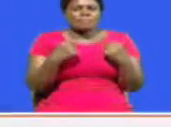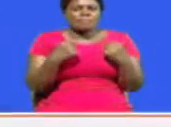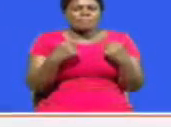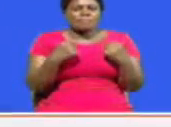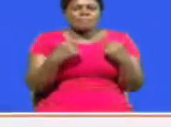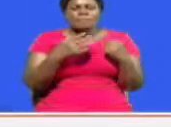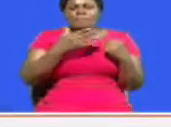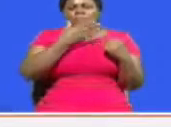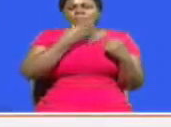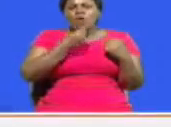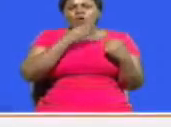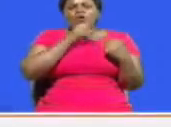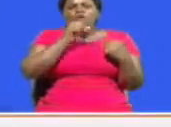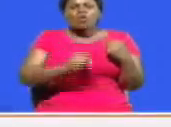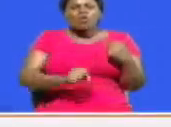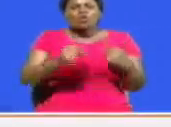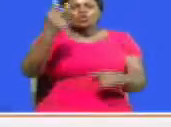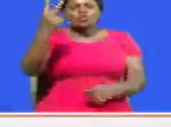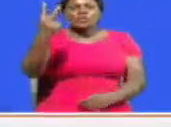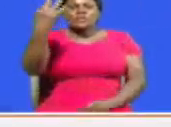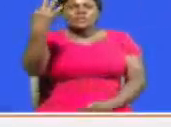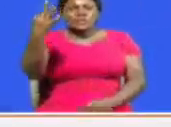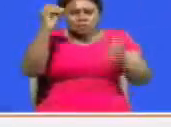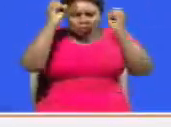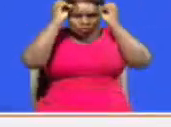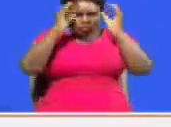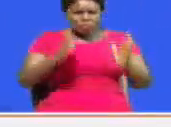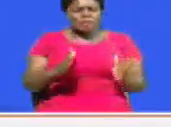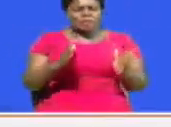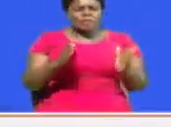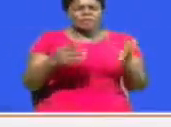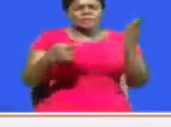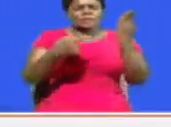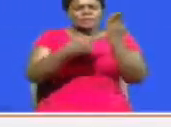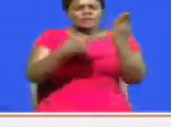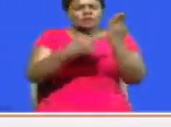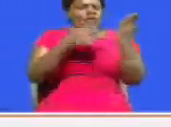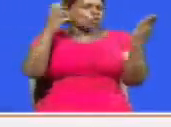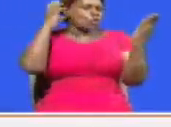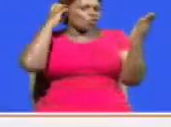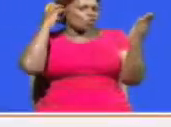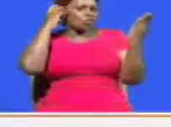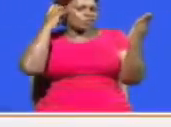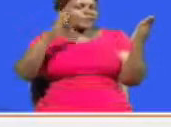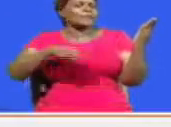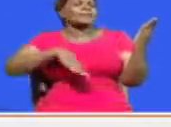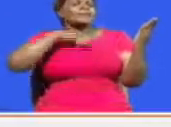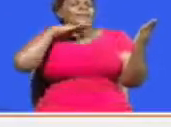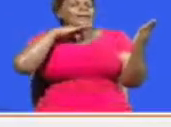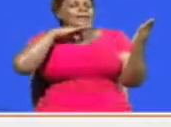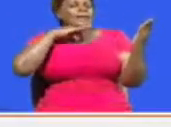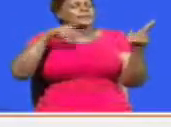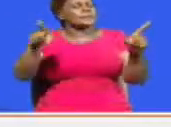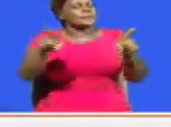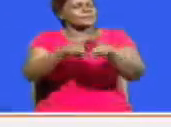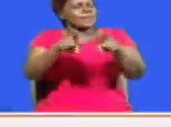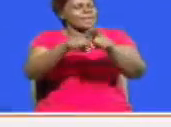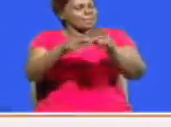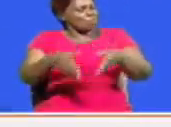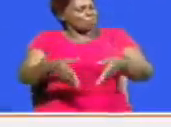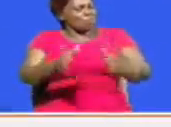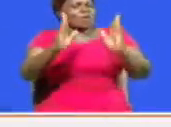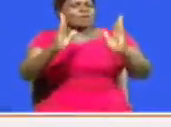Brian Odhiambo, a 23-year-old student at Kaimosi Technical College, met his fate in an equally brutal